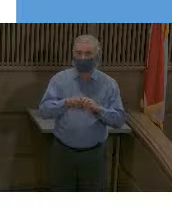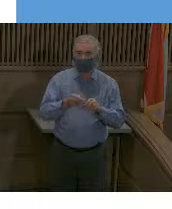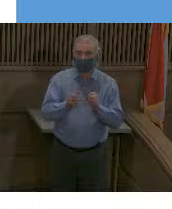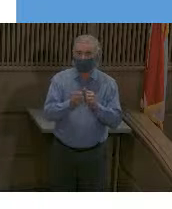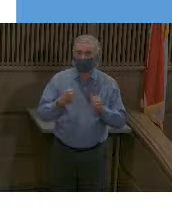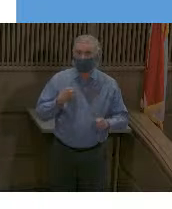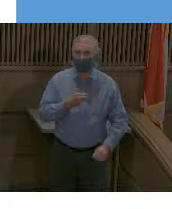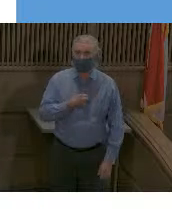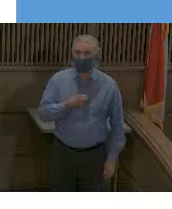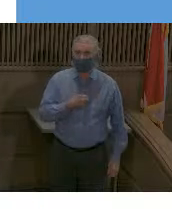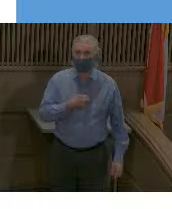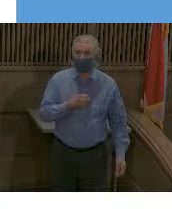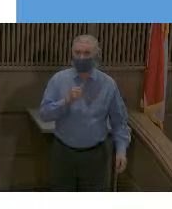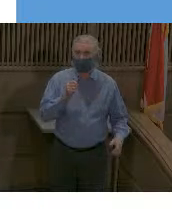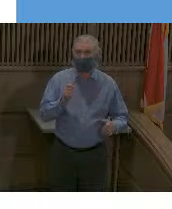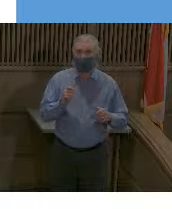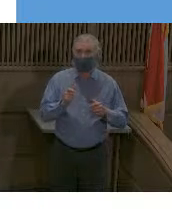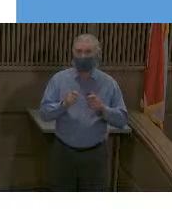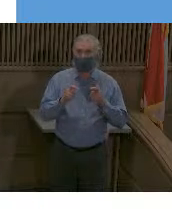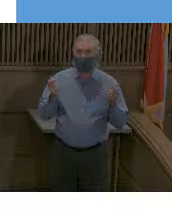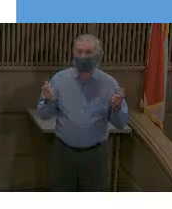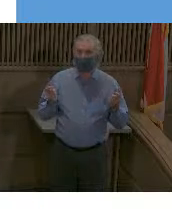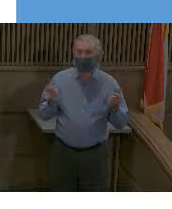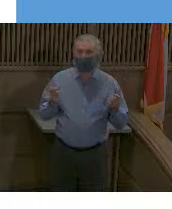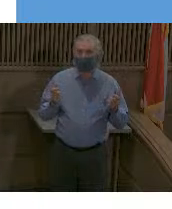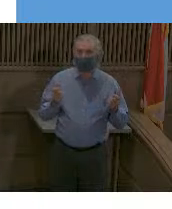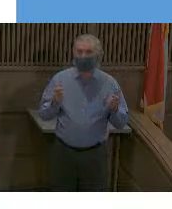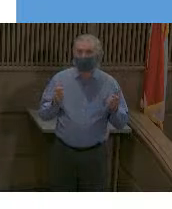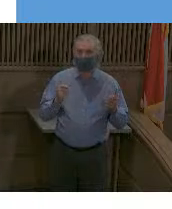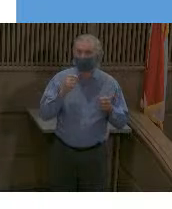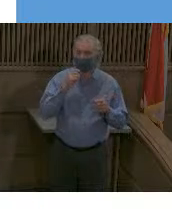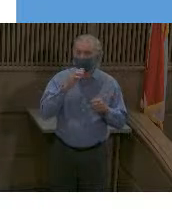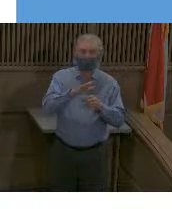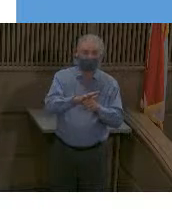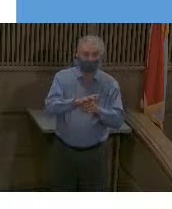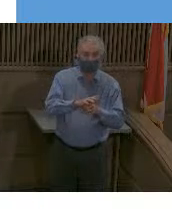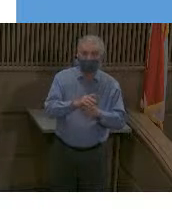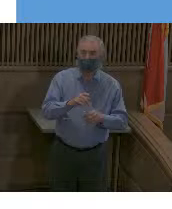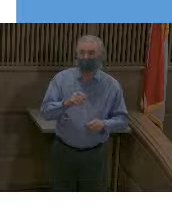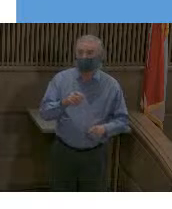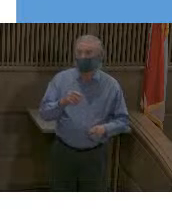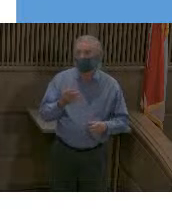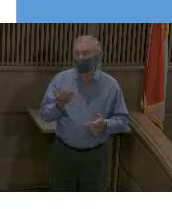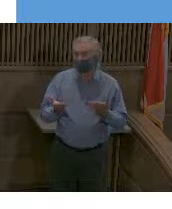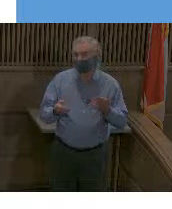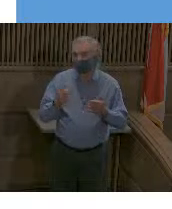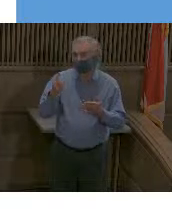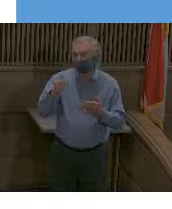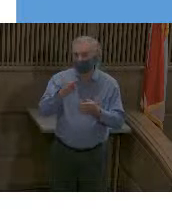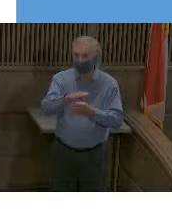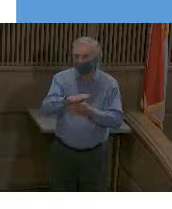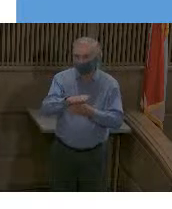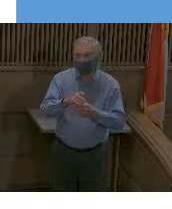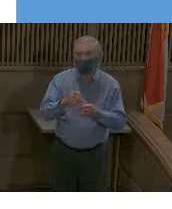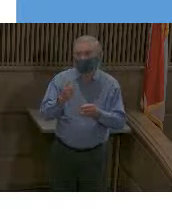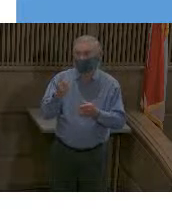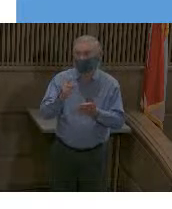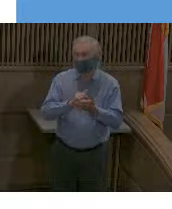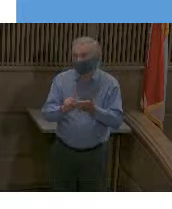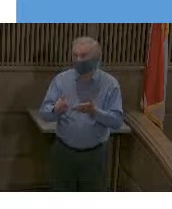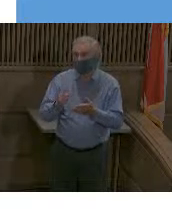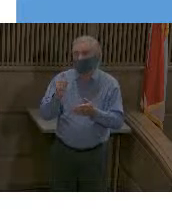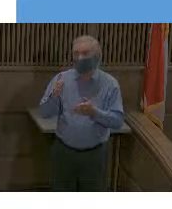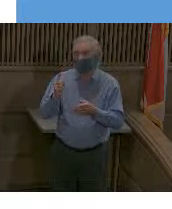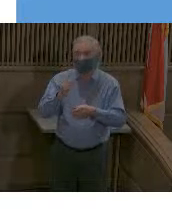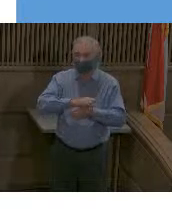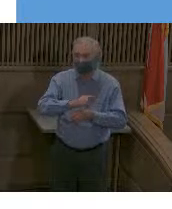doesn't require a big commitment. If you have one afternoon or one morning a week, or if you have several days, we would love to have you. Whether you